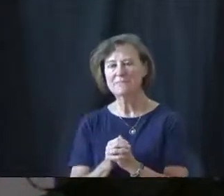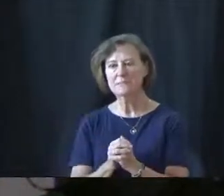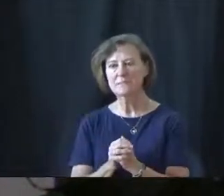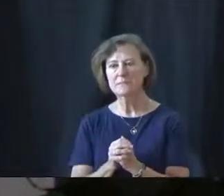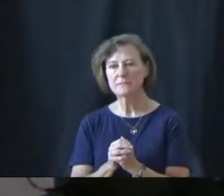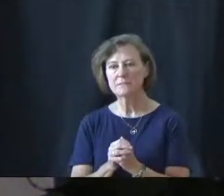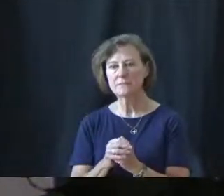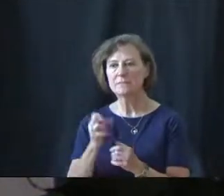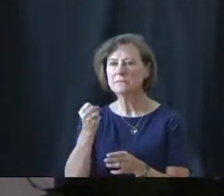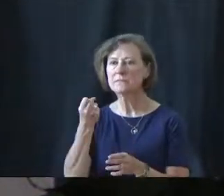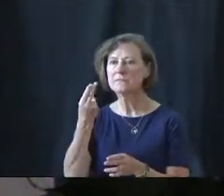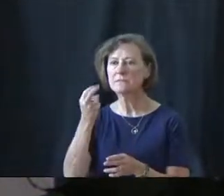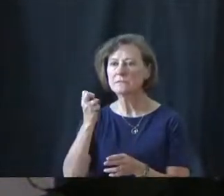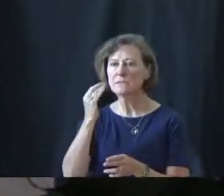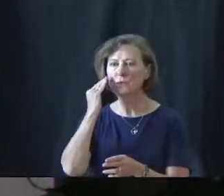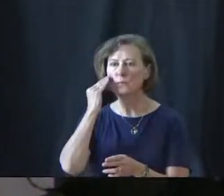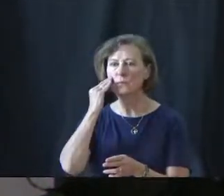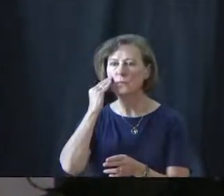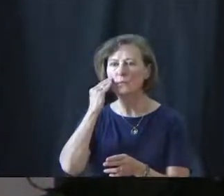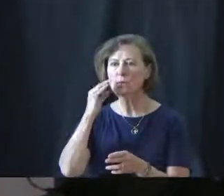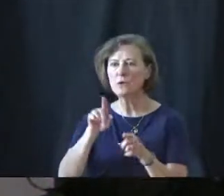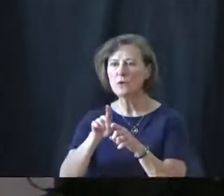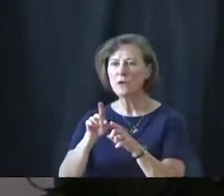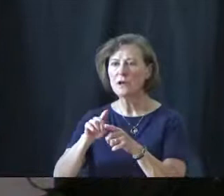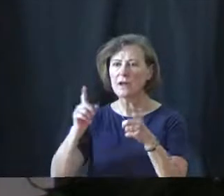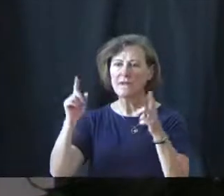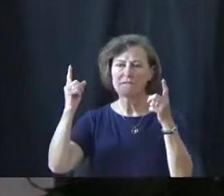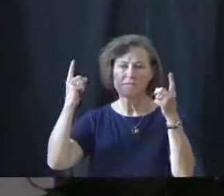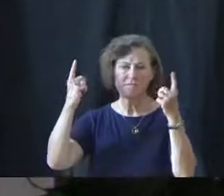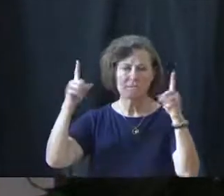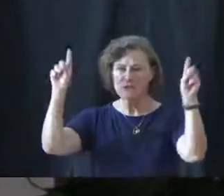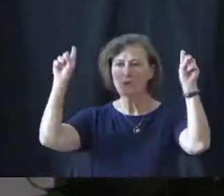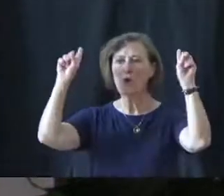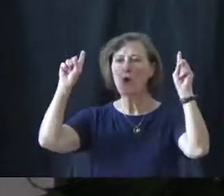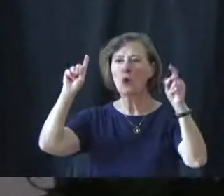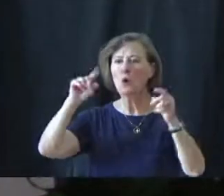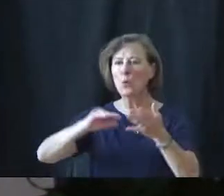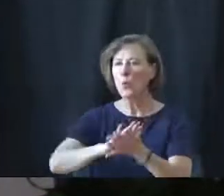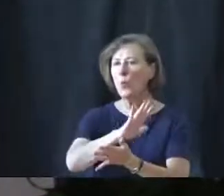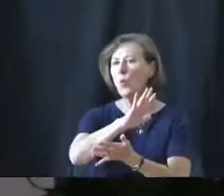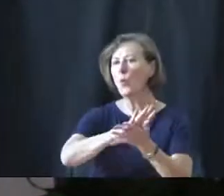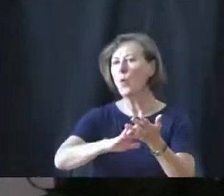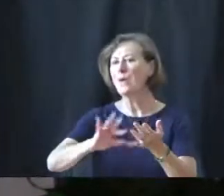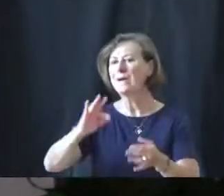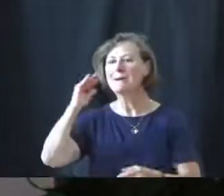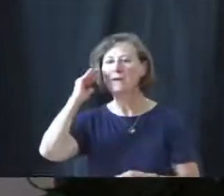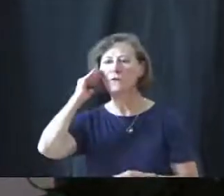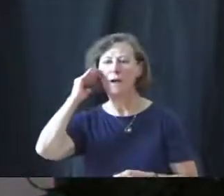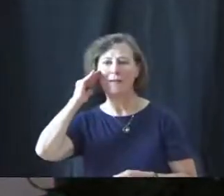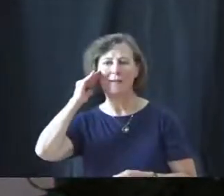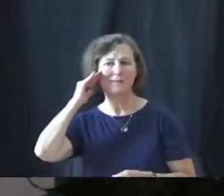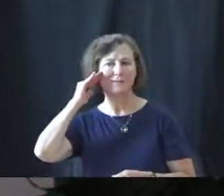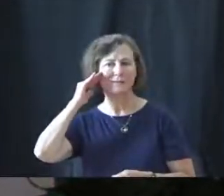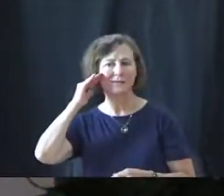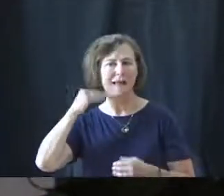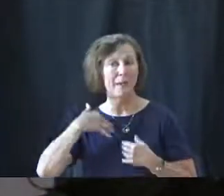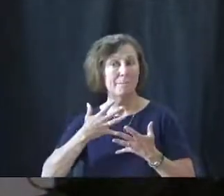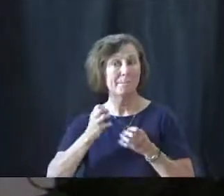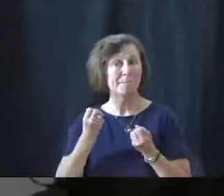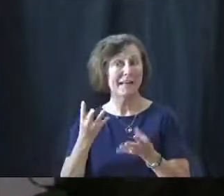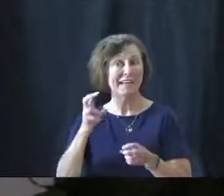She was known as Victorious Ocean of Knowledge, and though had many adventures in her